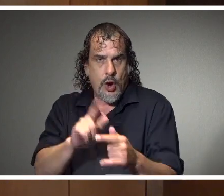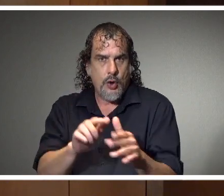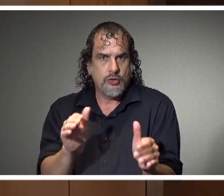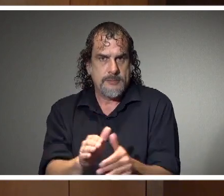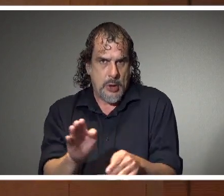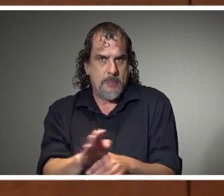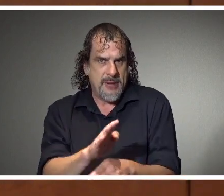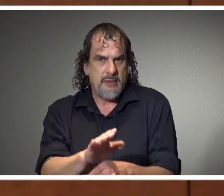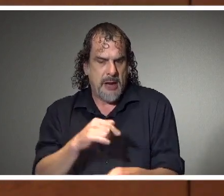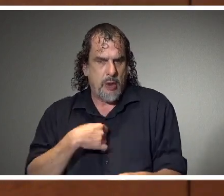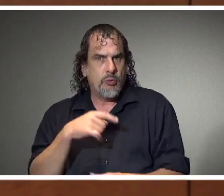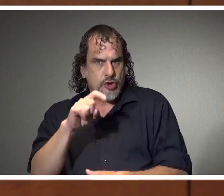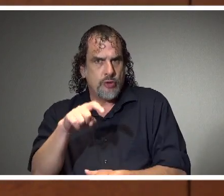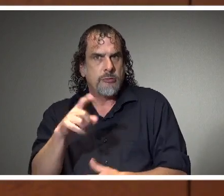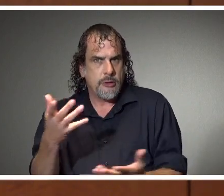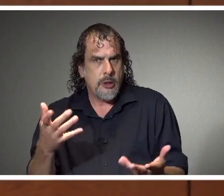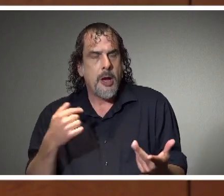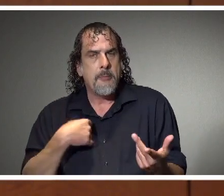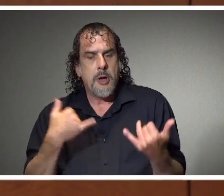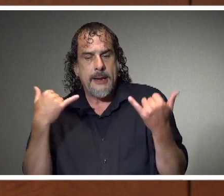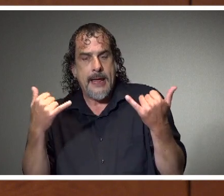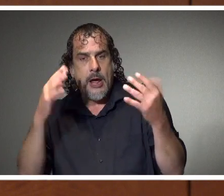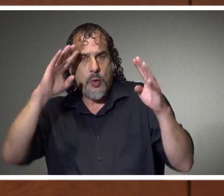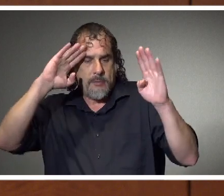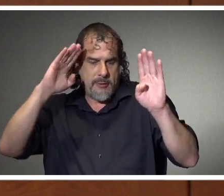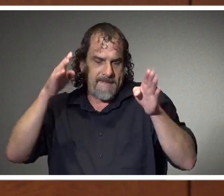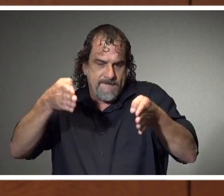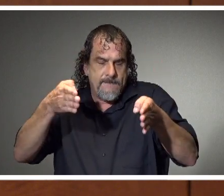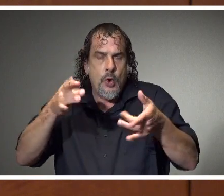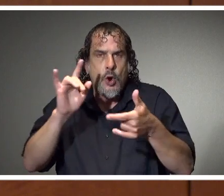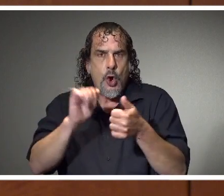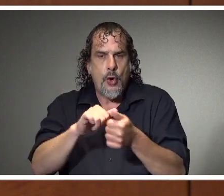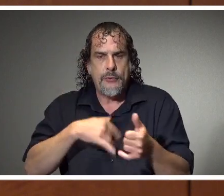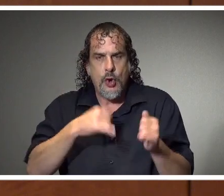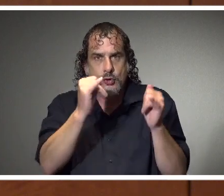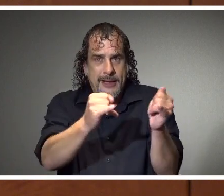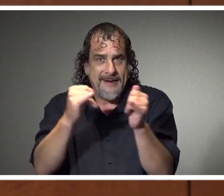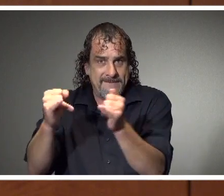it should. We also must focus on those individuals, those nearly